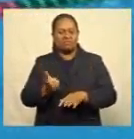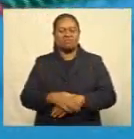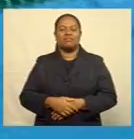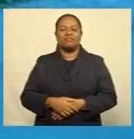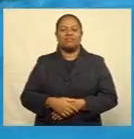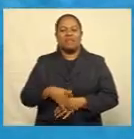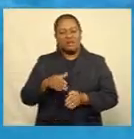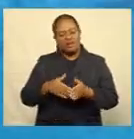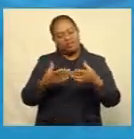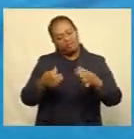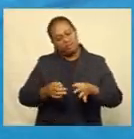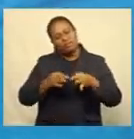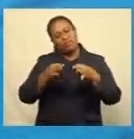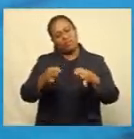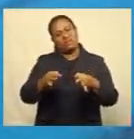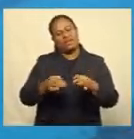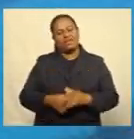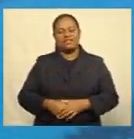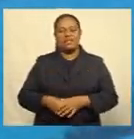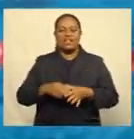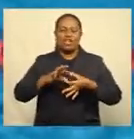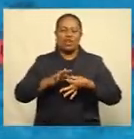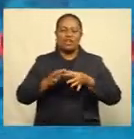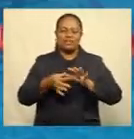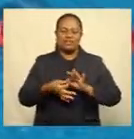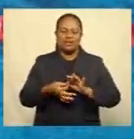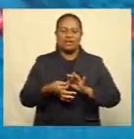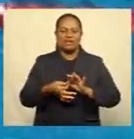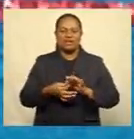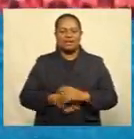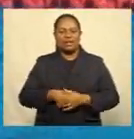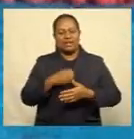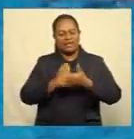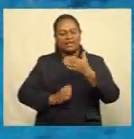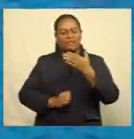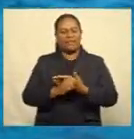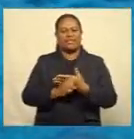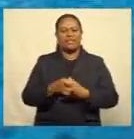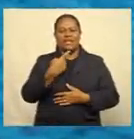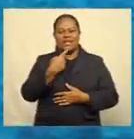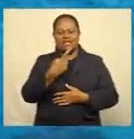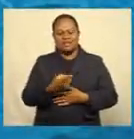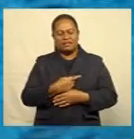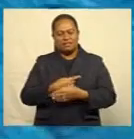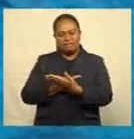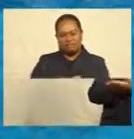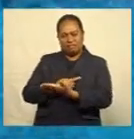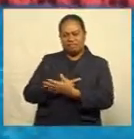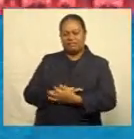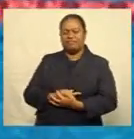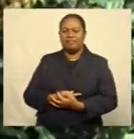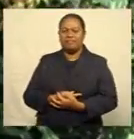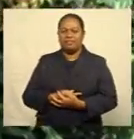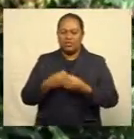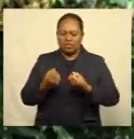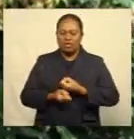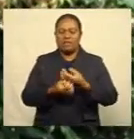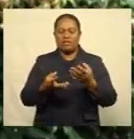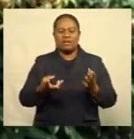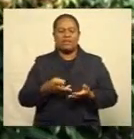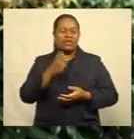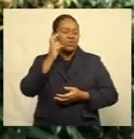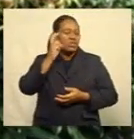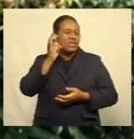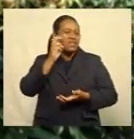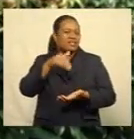had to postpone its Olympic qualifying event. Federation official Teresa Chia says requests for available training centers for